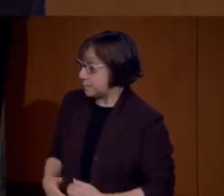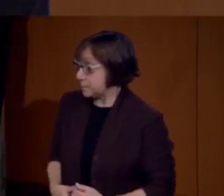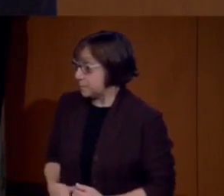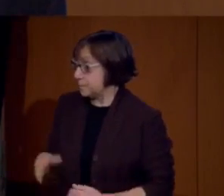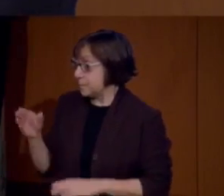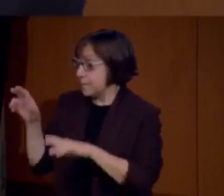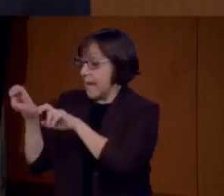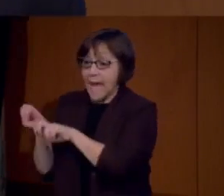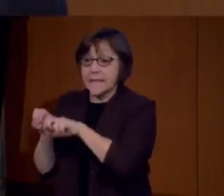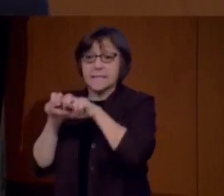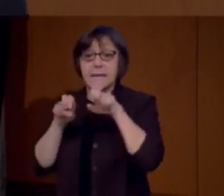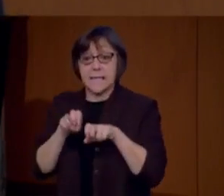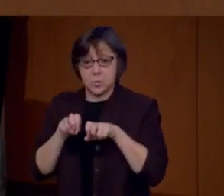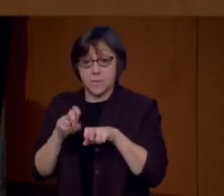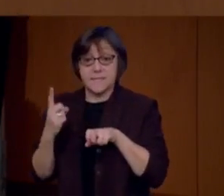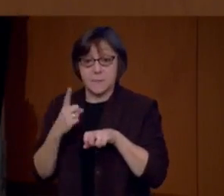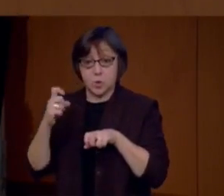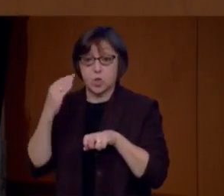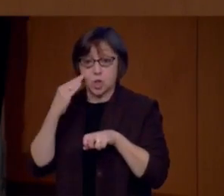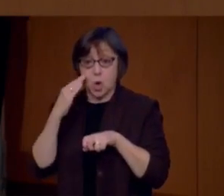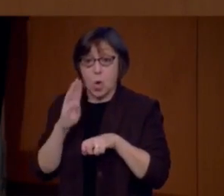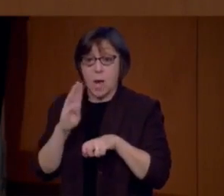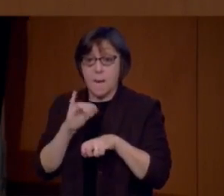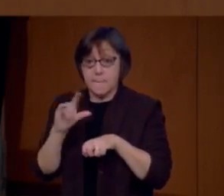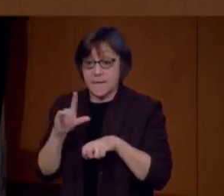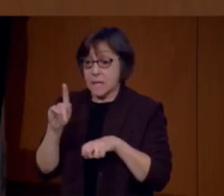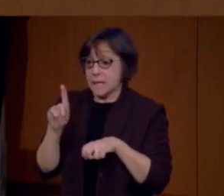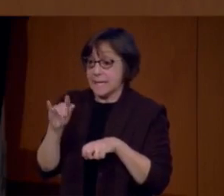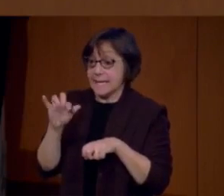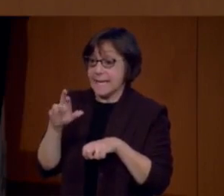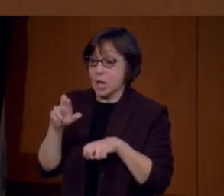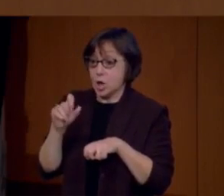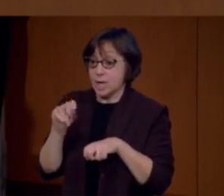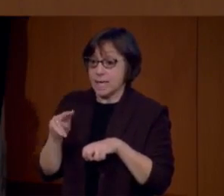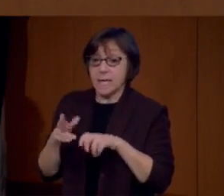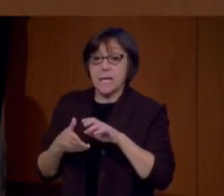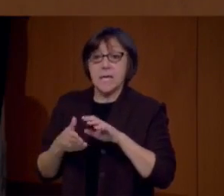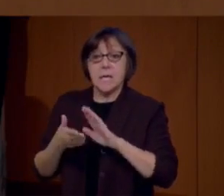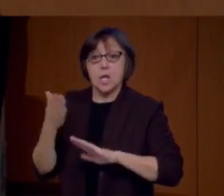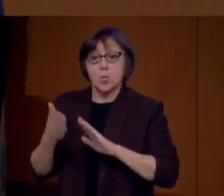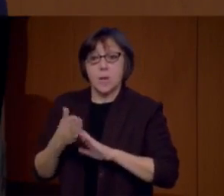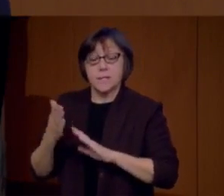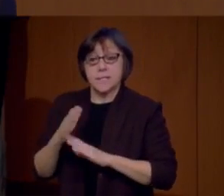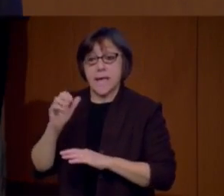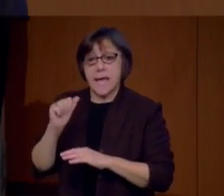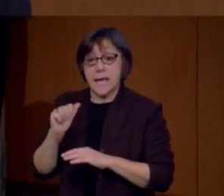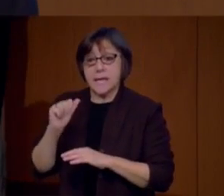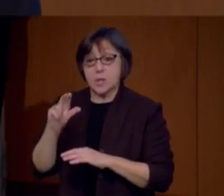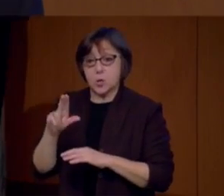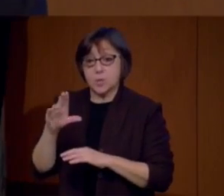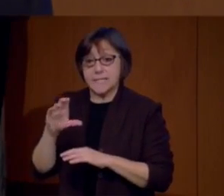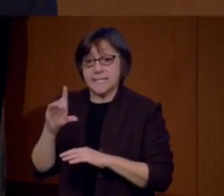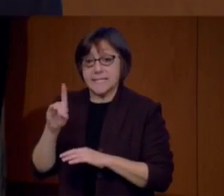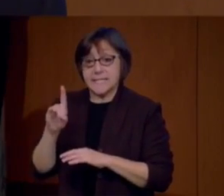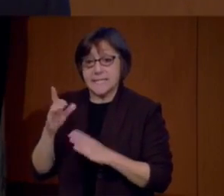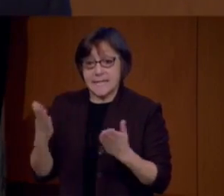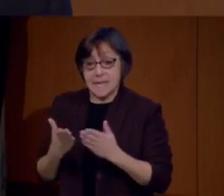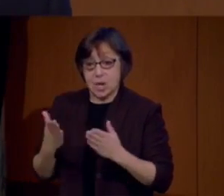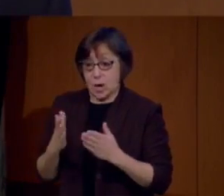And sitting next to him, as some of you ought to know too, Bill Kiernan. He runs we call the AUCD here at UMass. That's